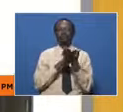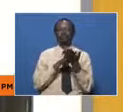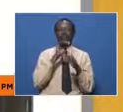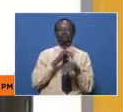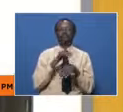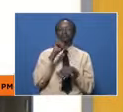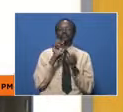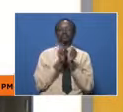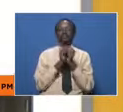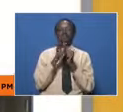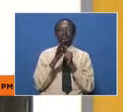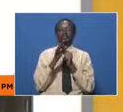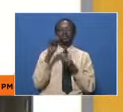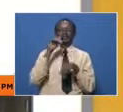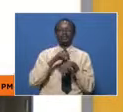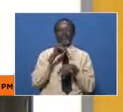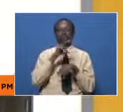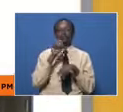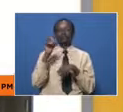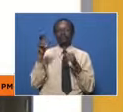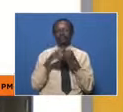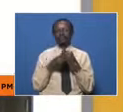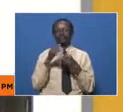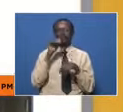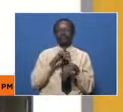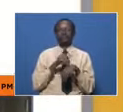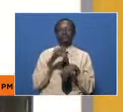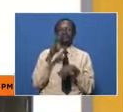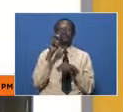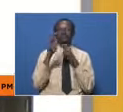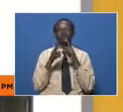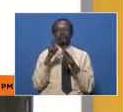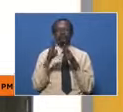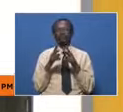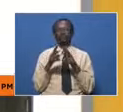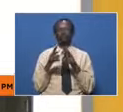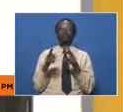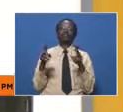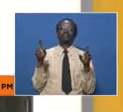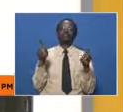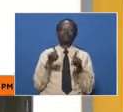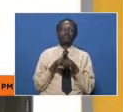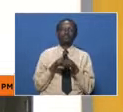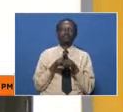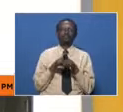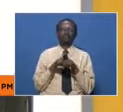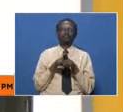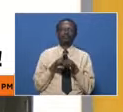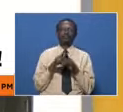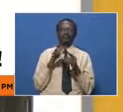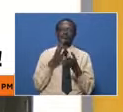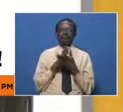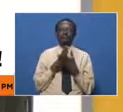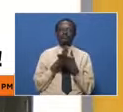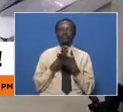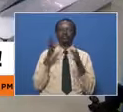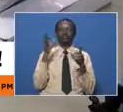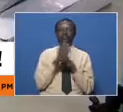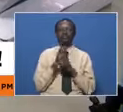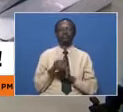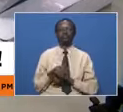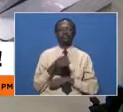support base in 2007, his support base in 2022, some of that has been chipped at. I think that's a reality. But will he not really